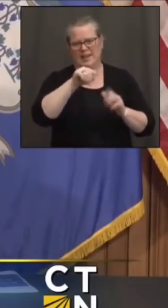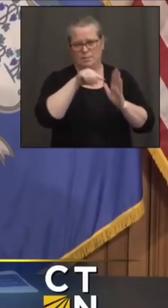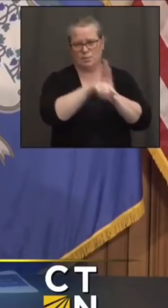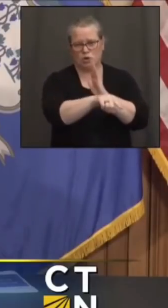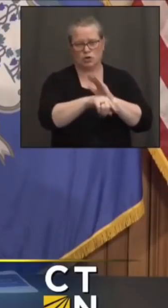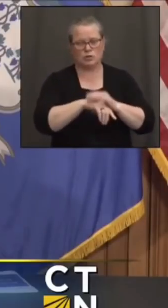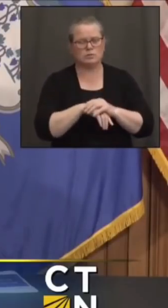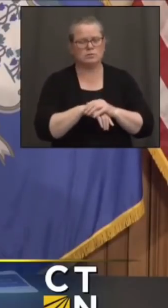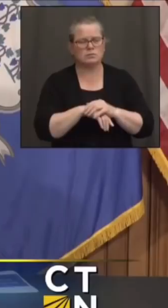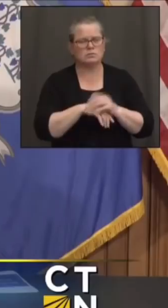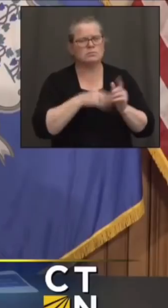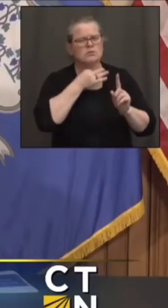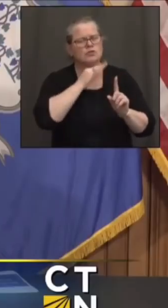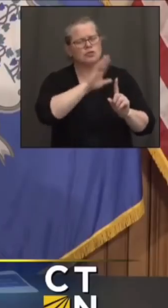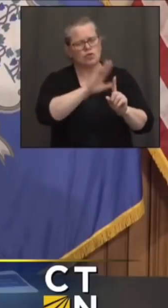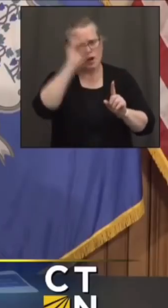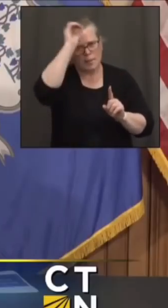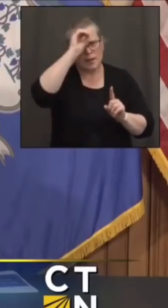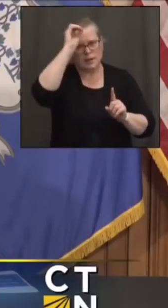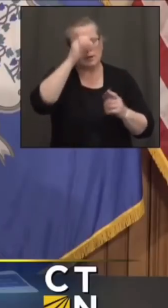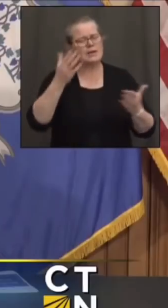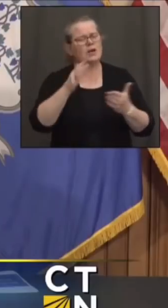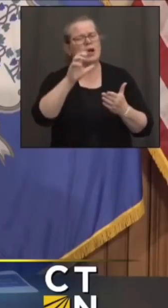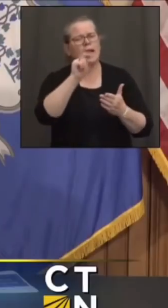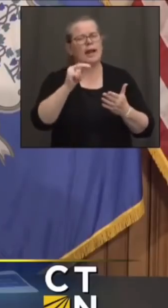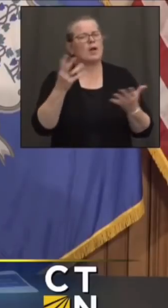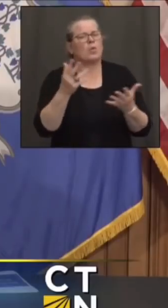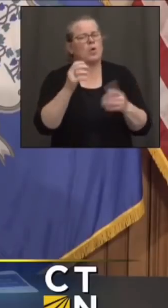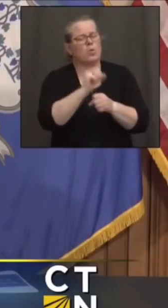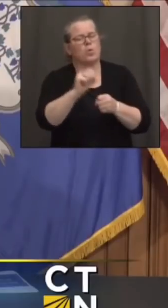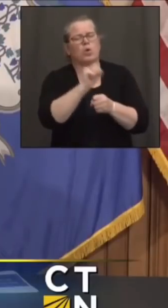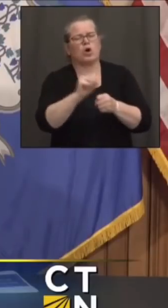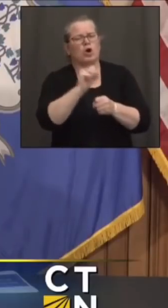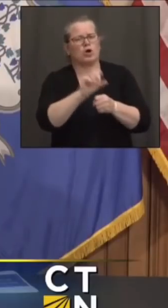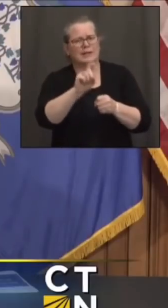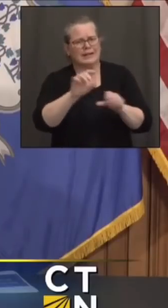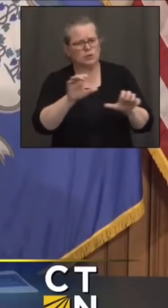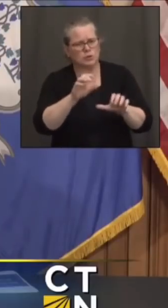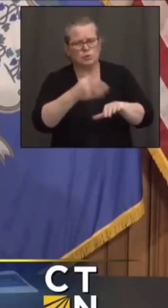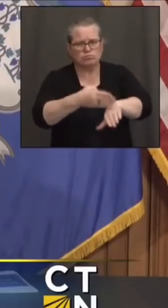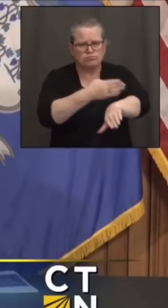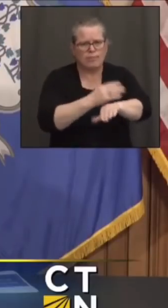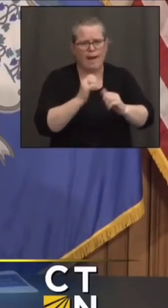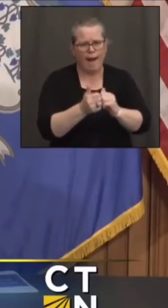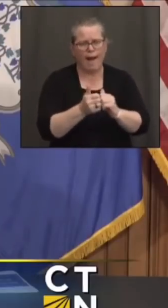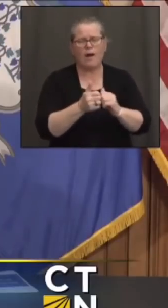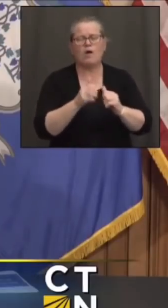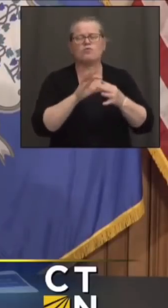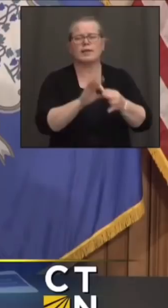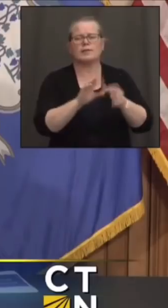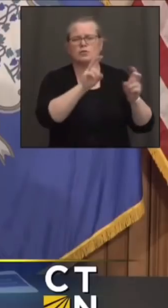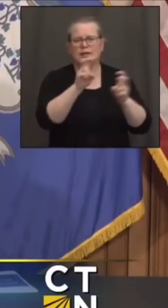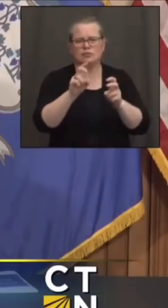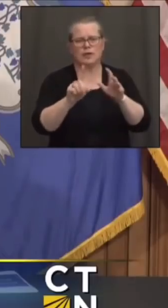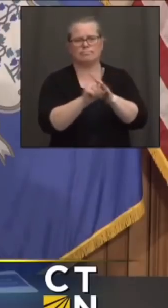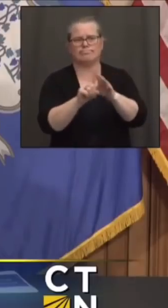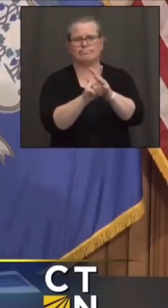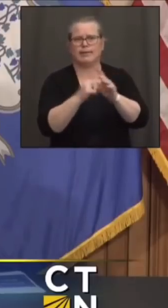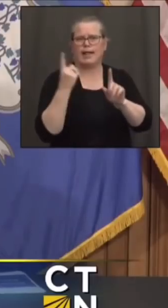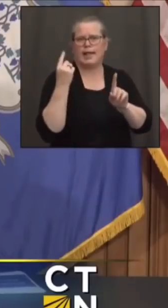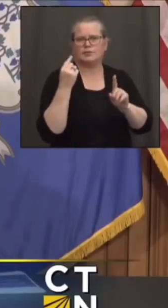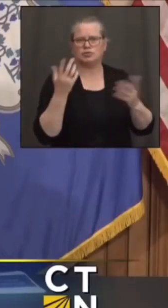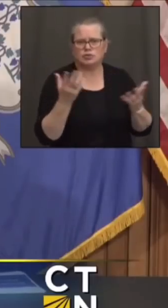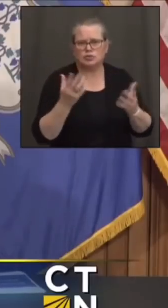In your mind, what is the work that remains to be done in Connecticut on the issues that were laid bare last year? A couple of